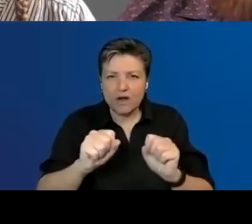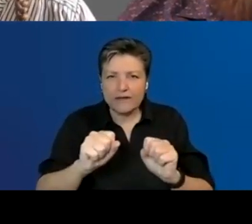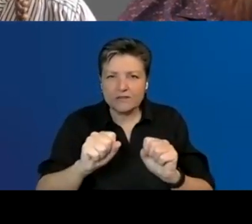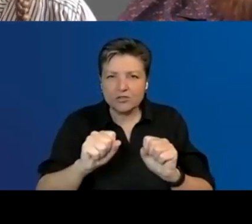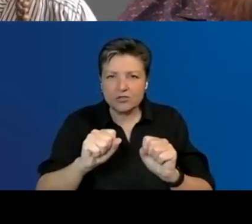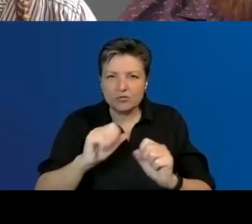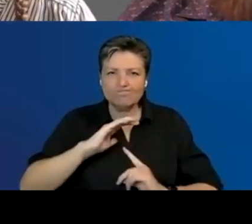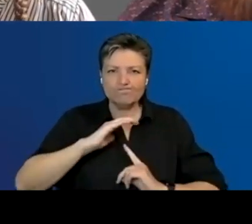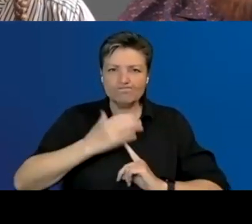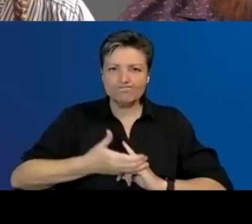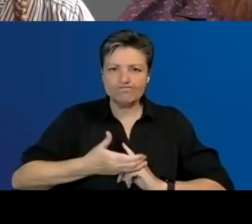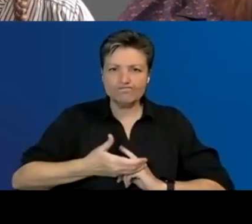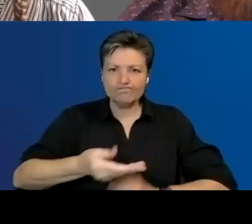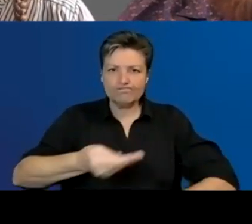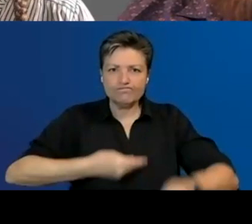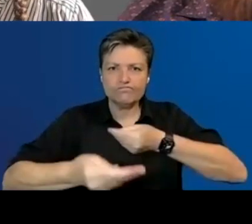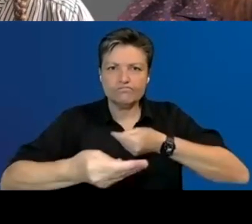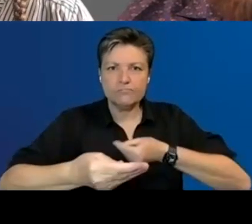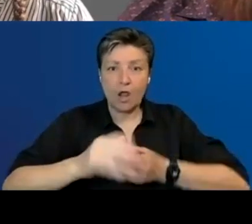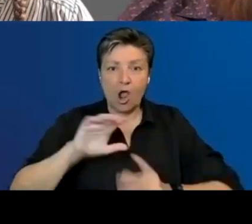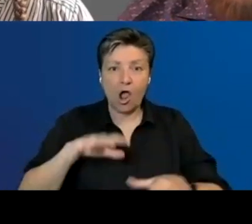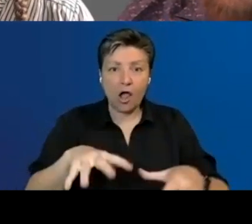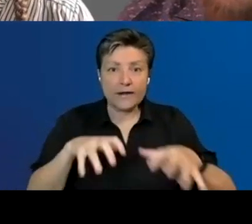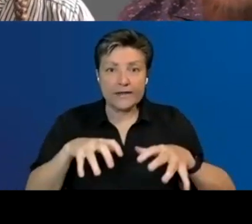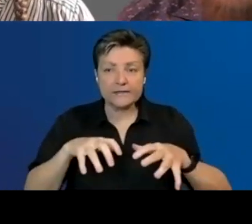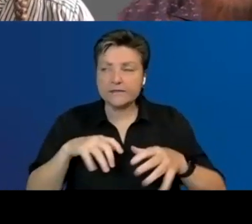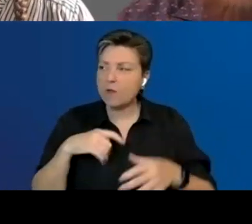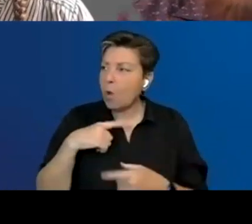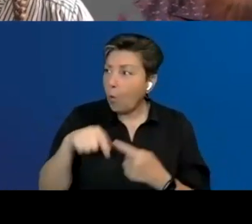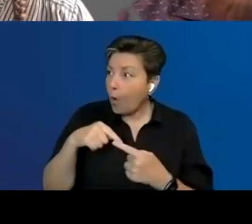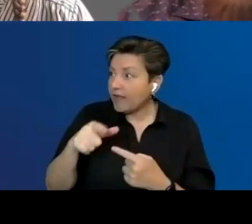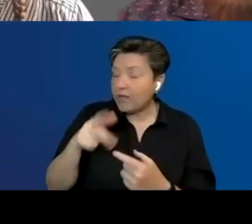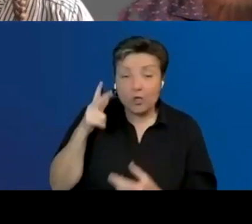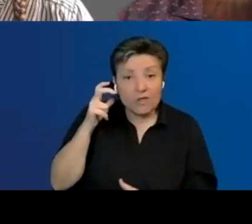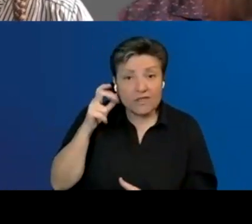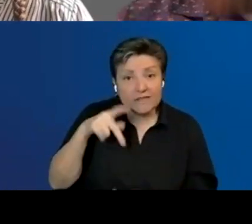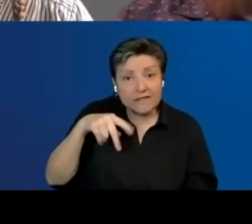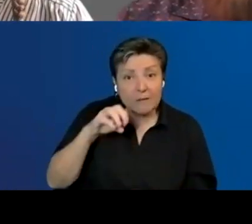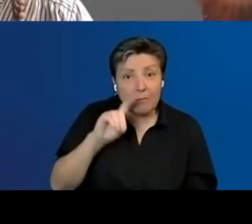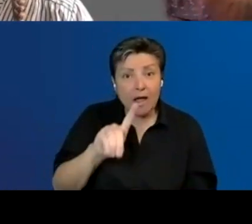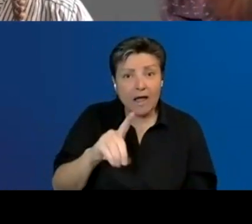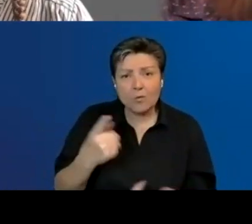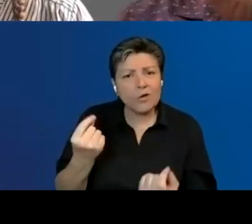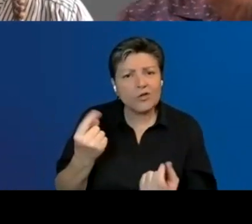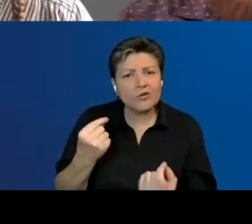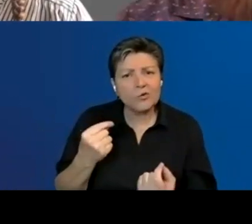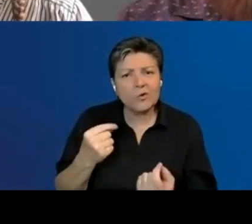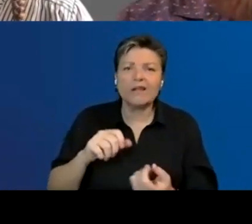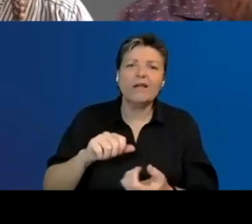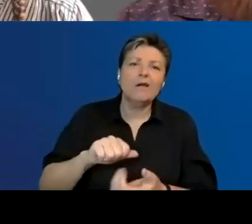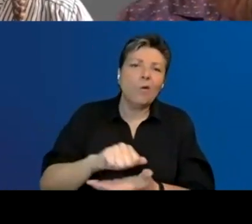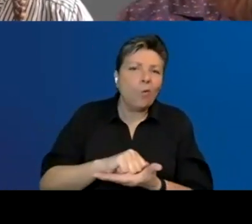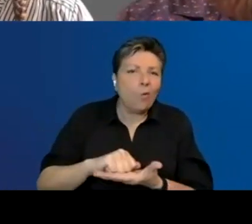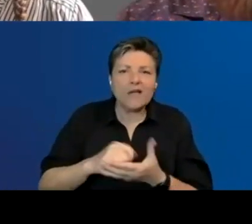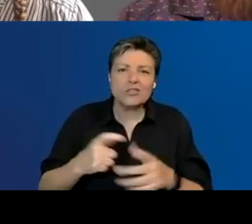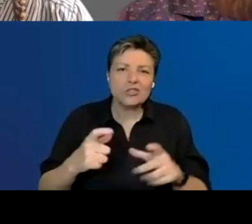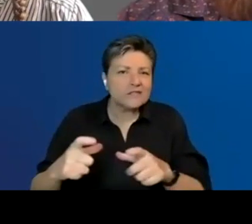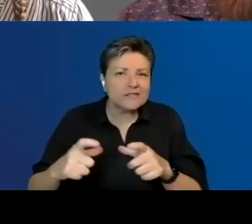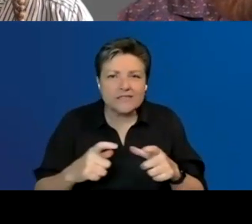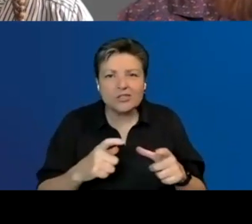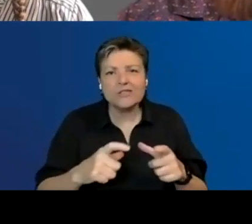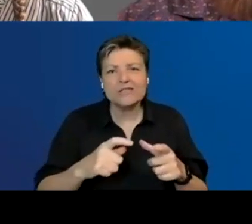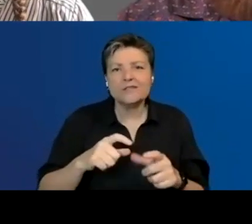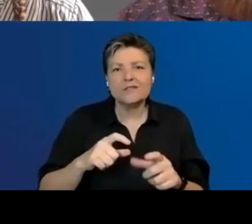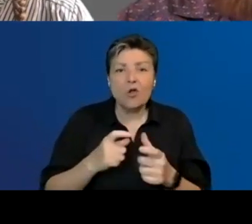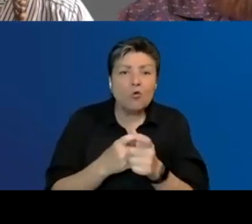think about when do you listen to podcasts, a lot of times it's when you're doing other tasks. You're doing dishes, going for a run, driving